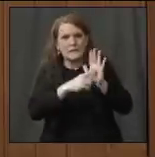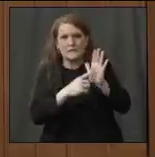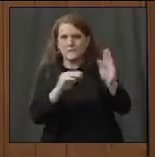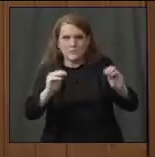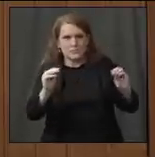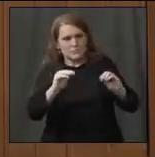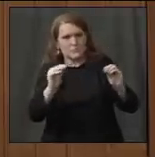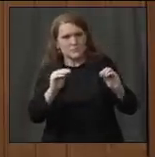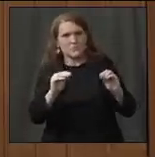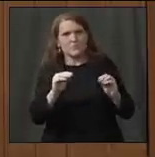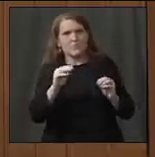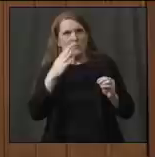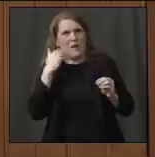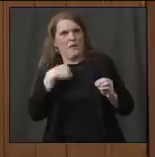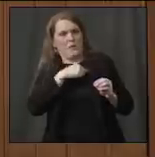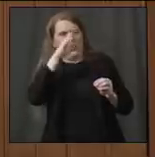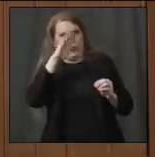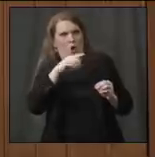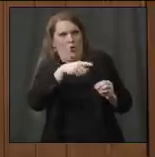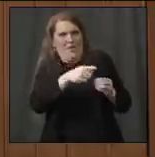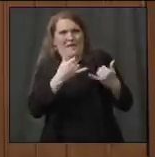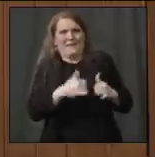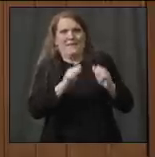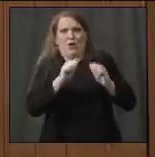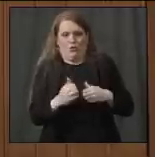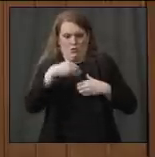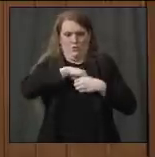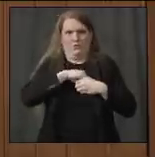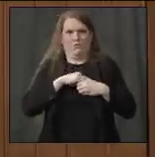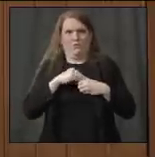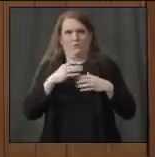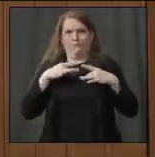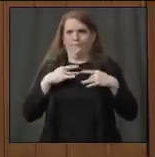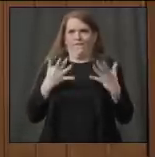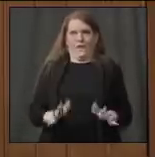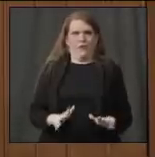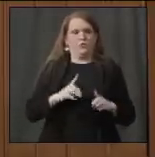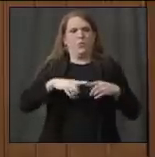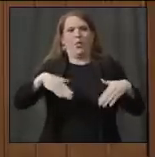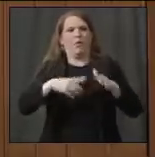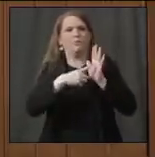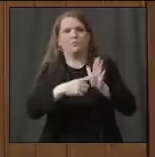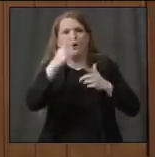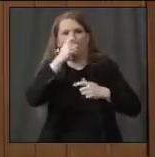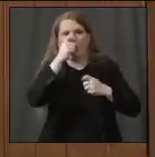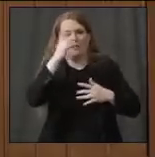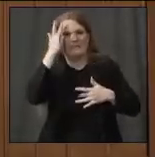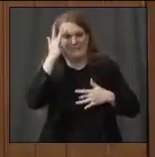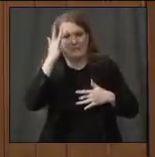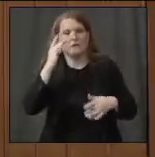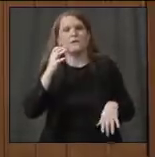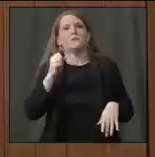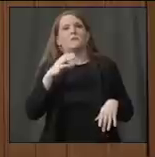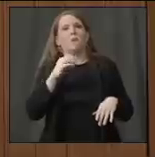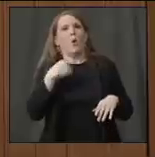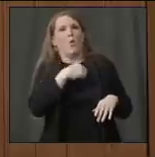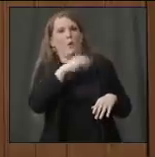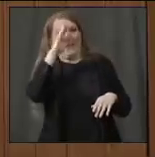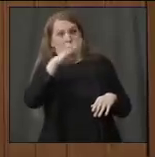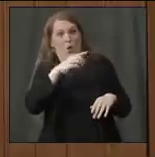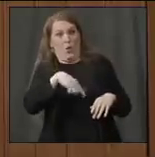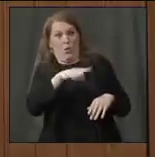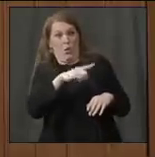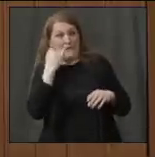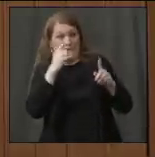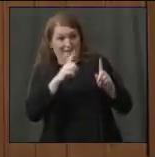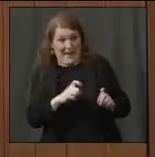risk while as we start to reopen the economy. So we're working through that, and over time that number will grow. And so what we're out now